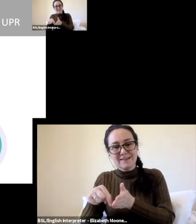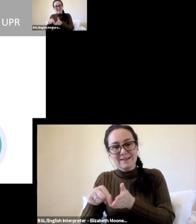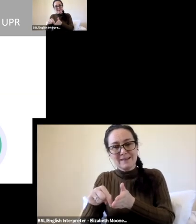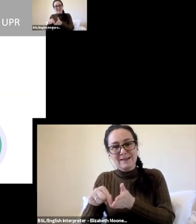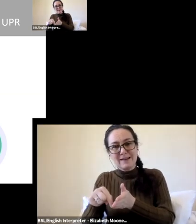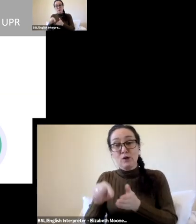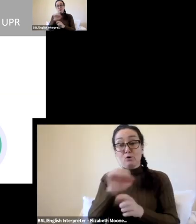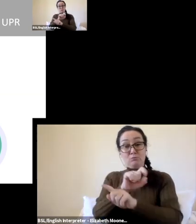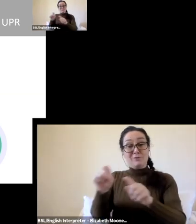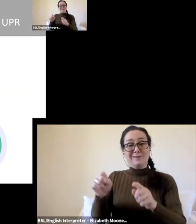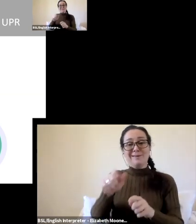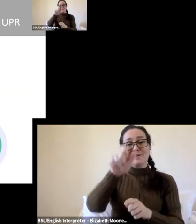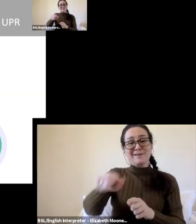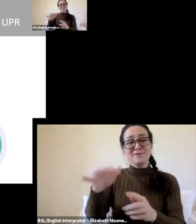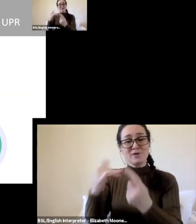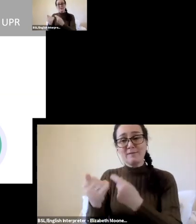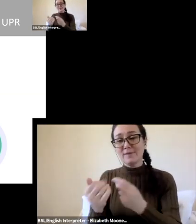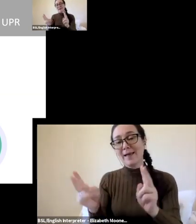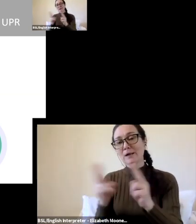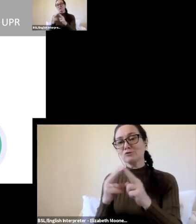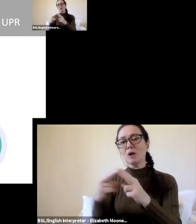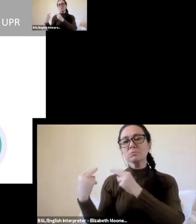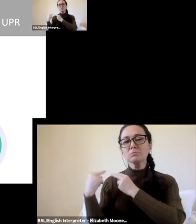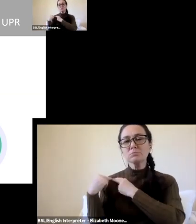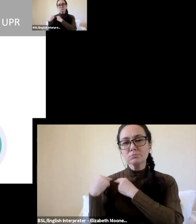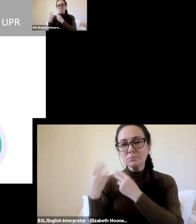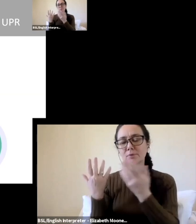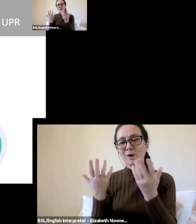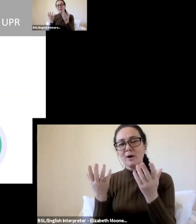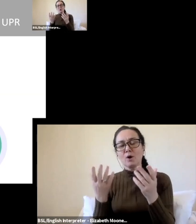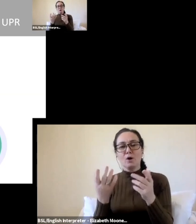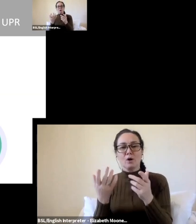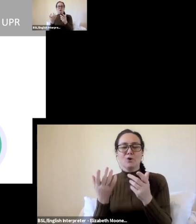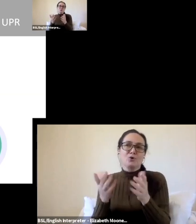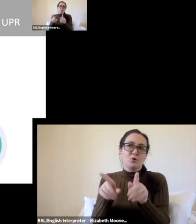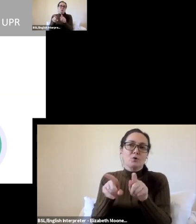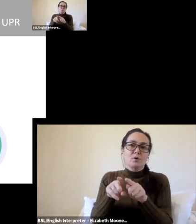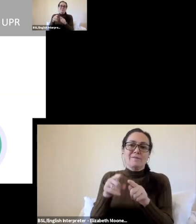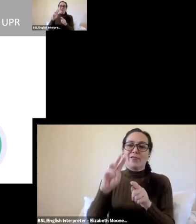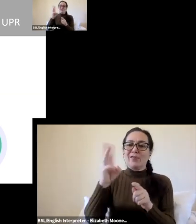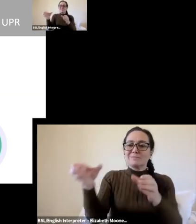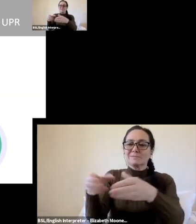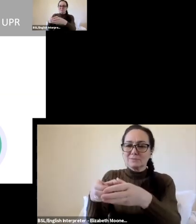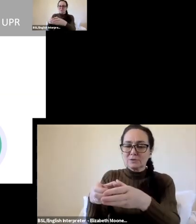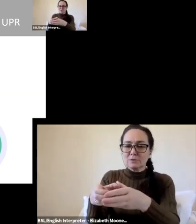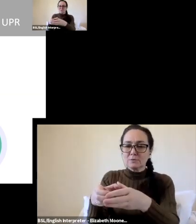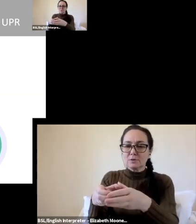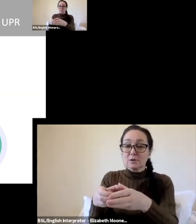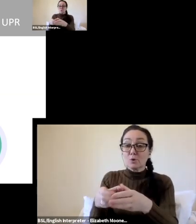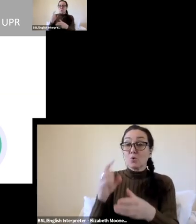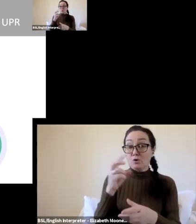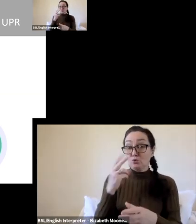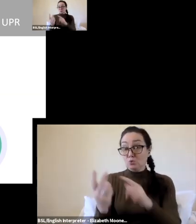civil society, a double role for all those who work in the third sector. That is to, on one